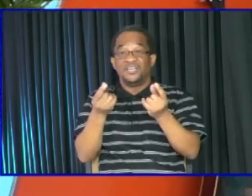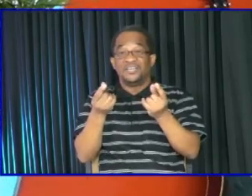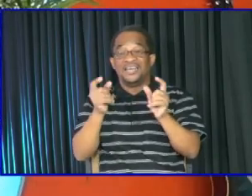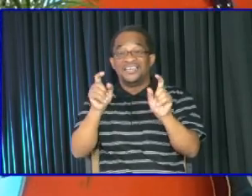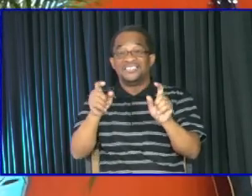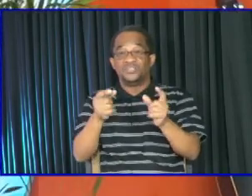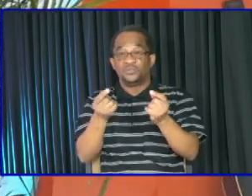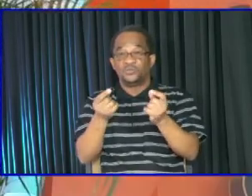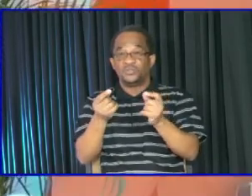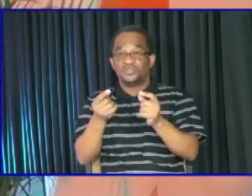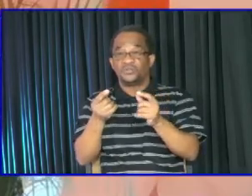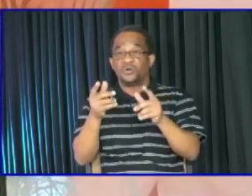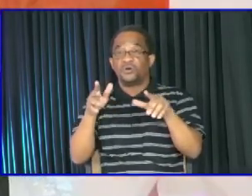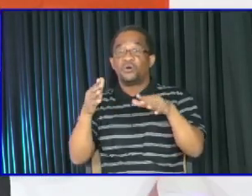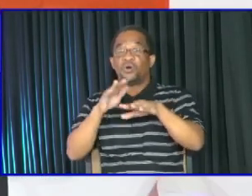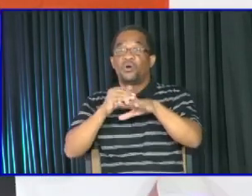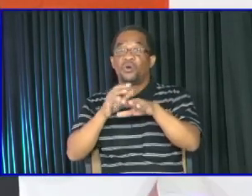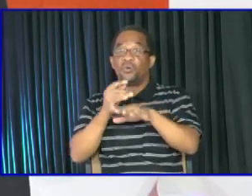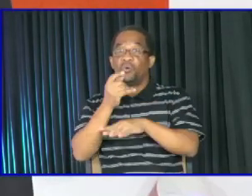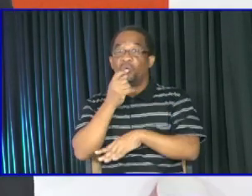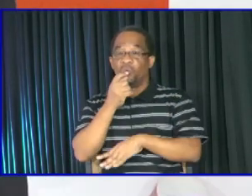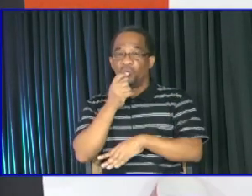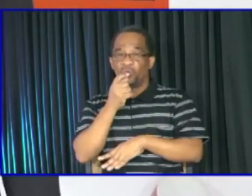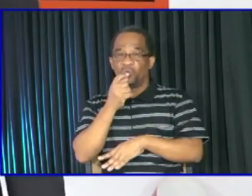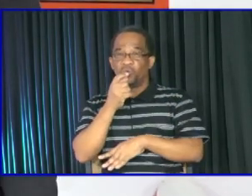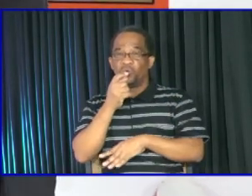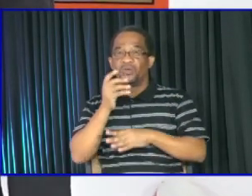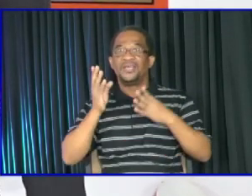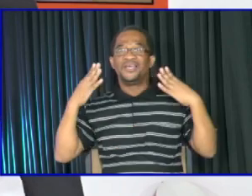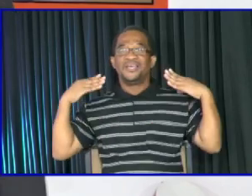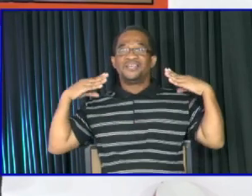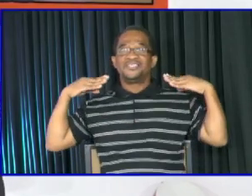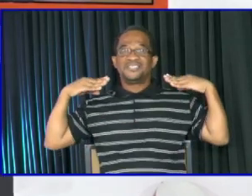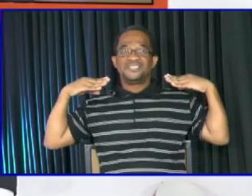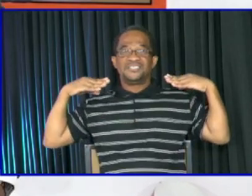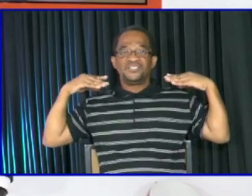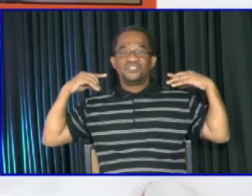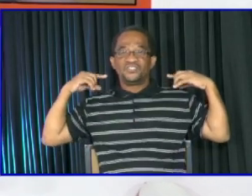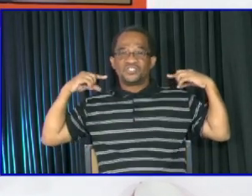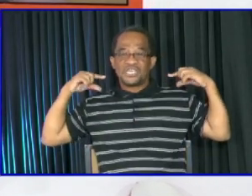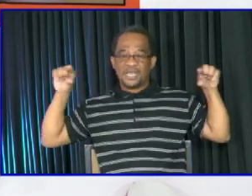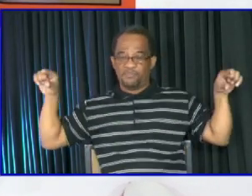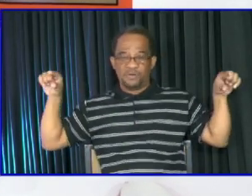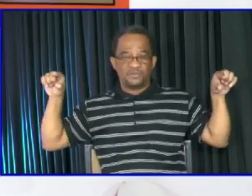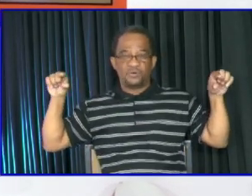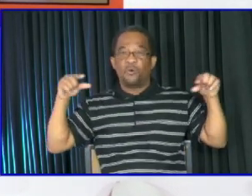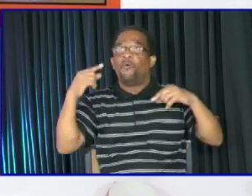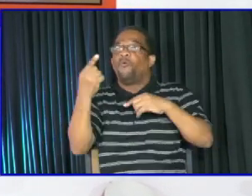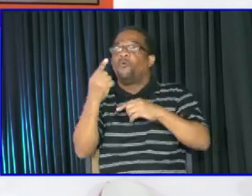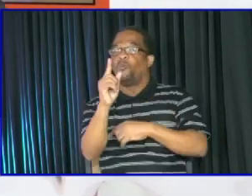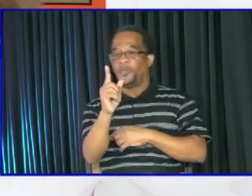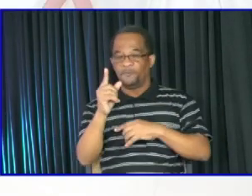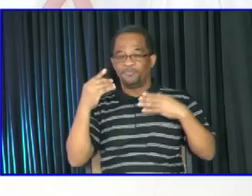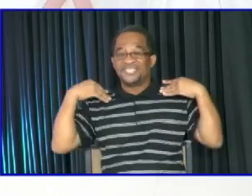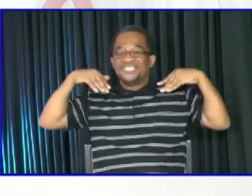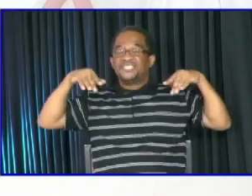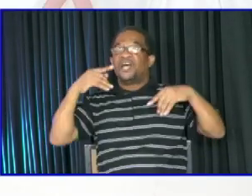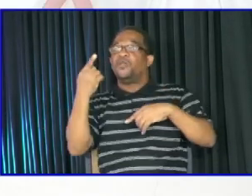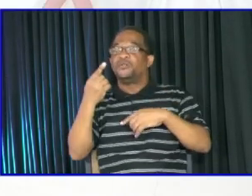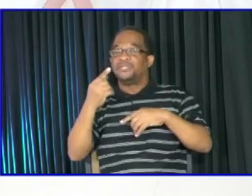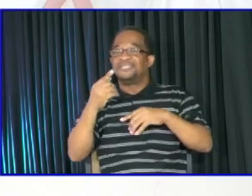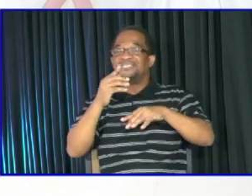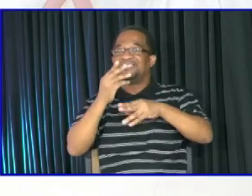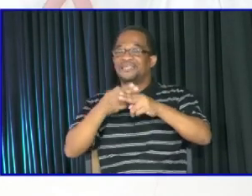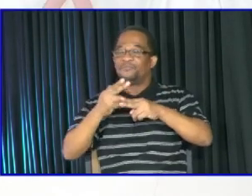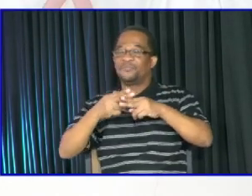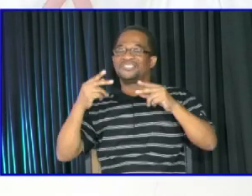Gabriel. But tonight, I declare to you, he never had to call Gabriel. The